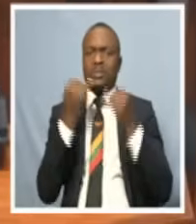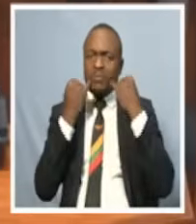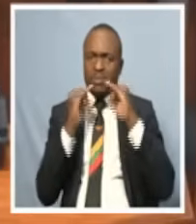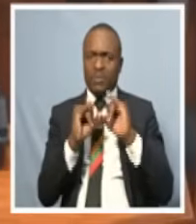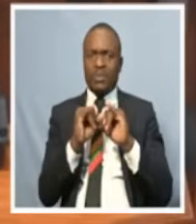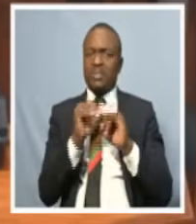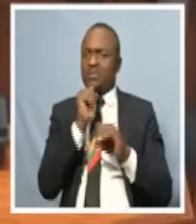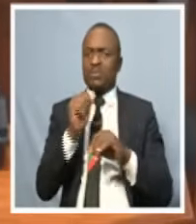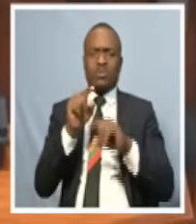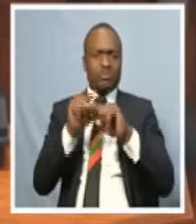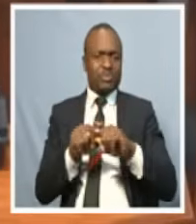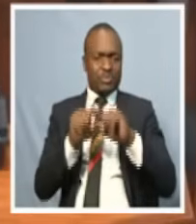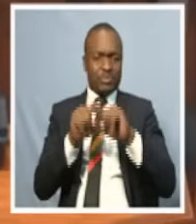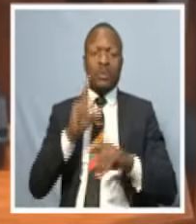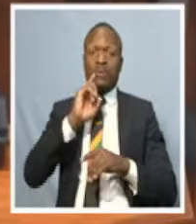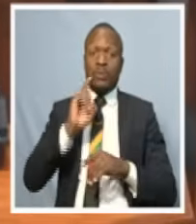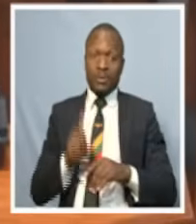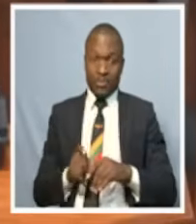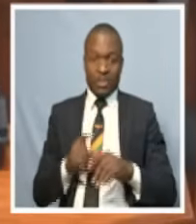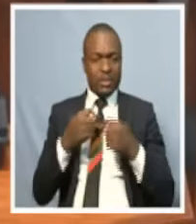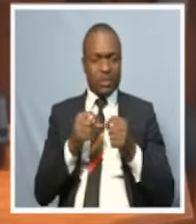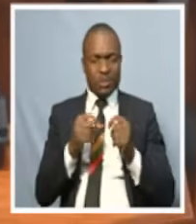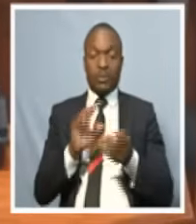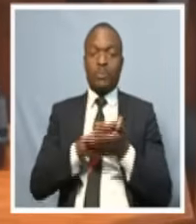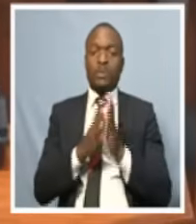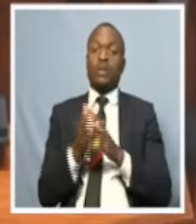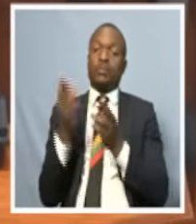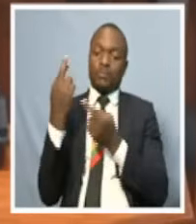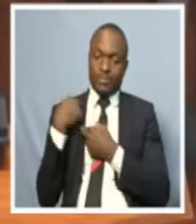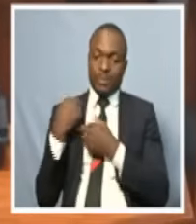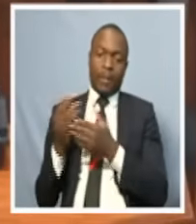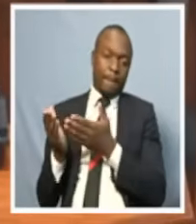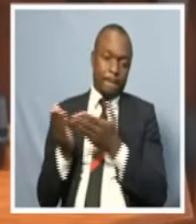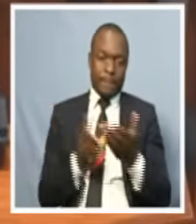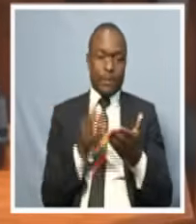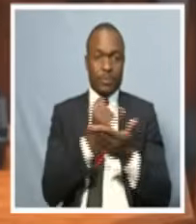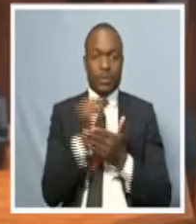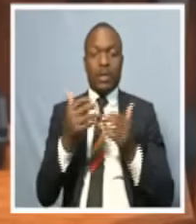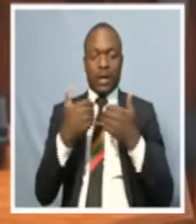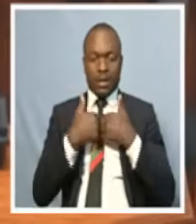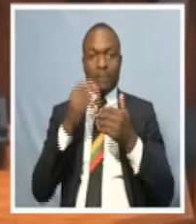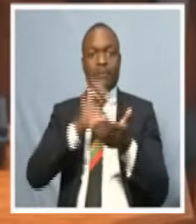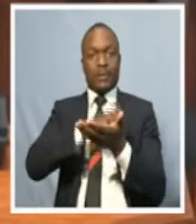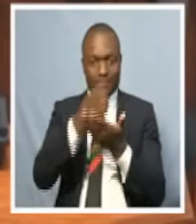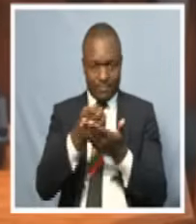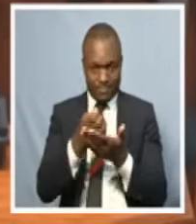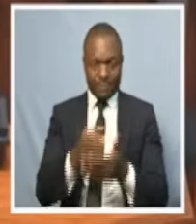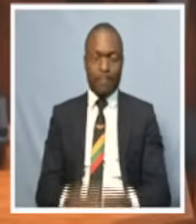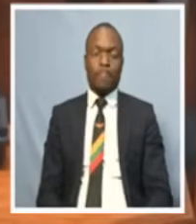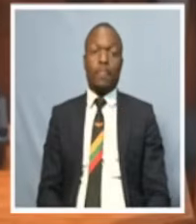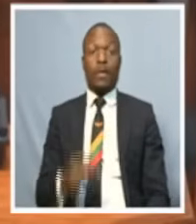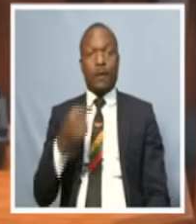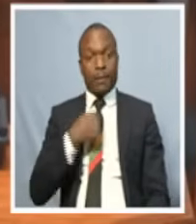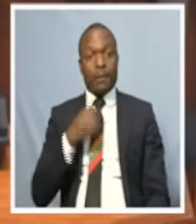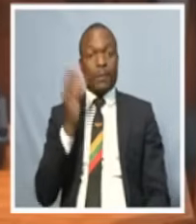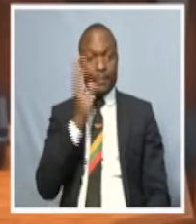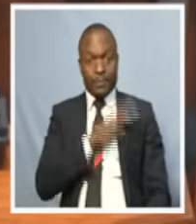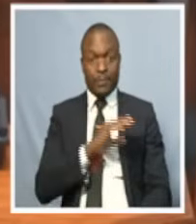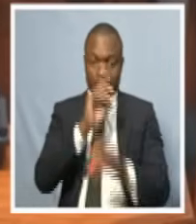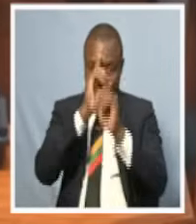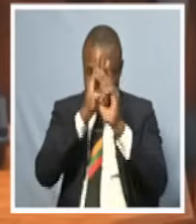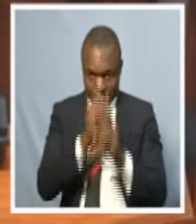So please, let's try to be responsible and bring issues that have got evidence. So like I